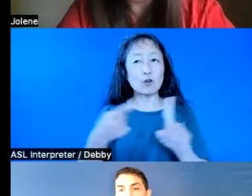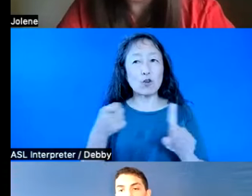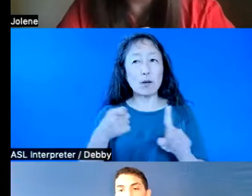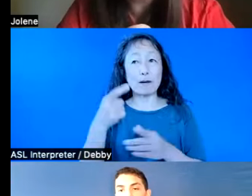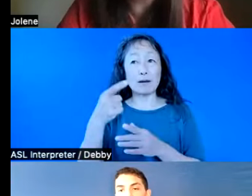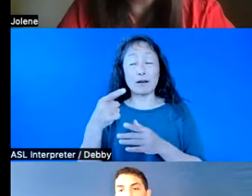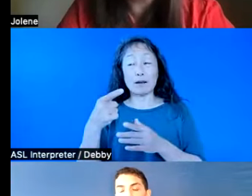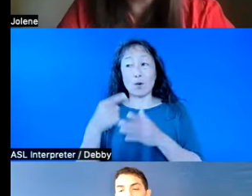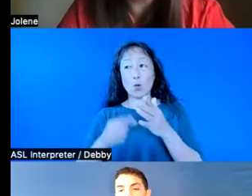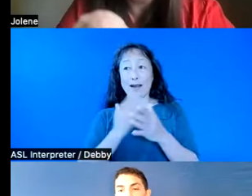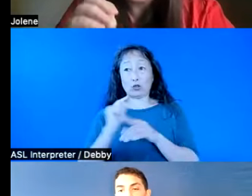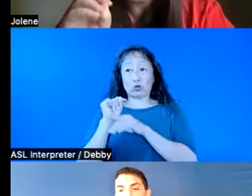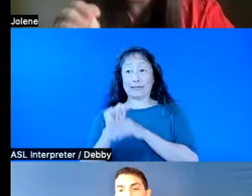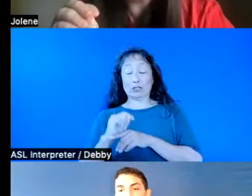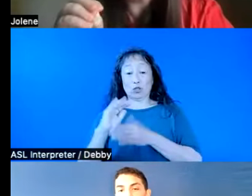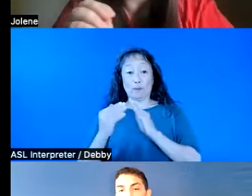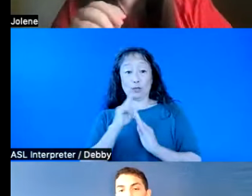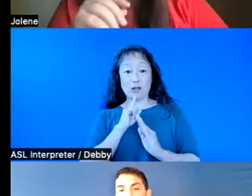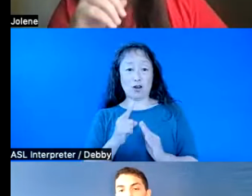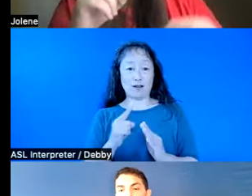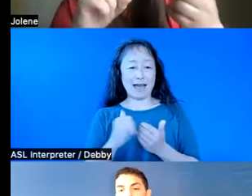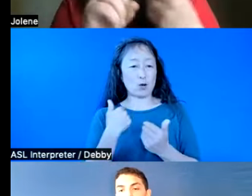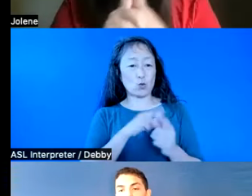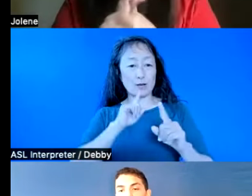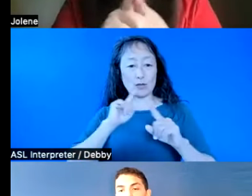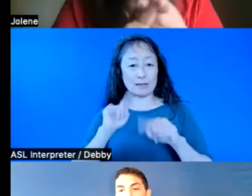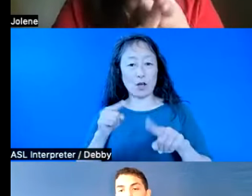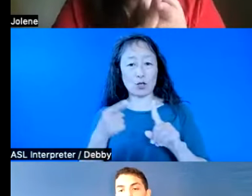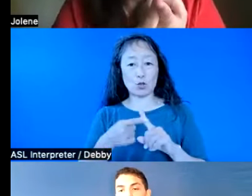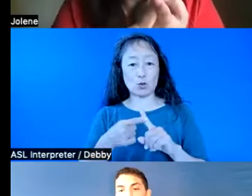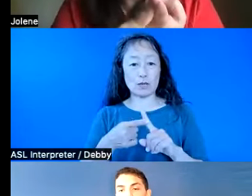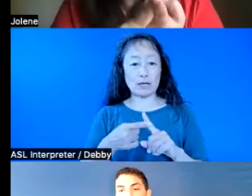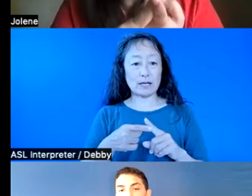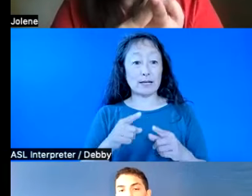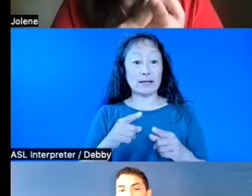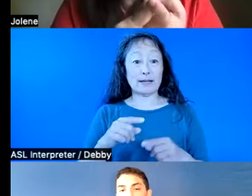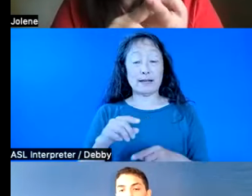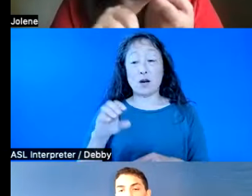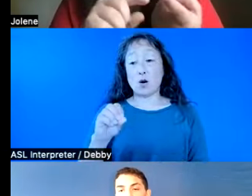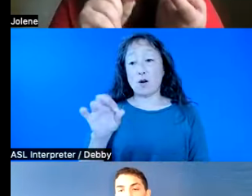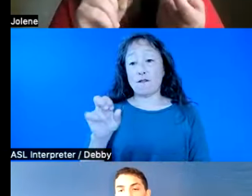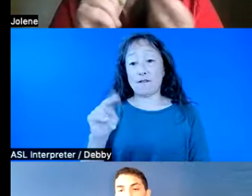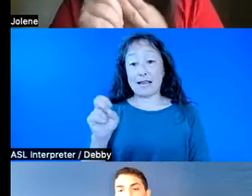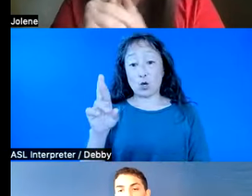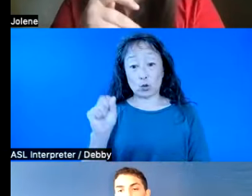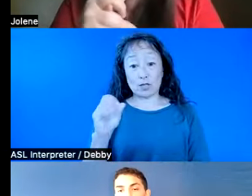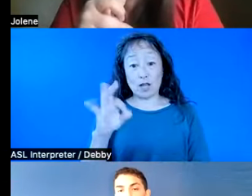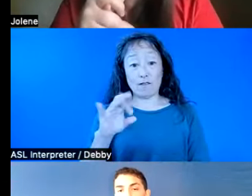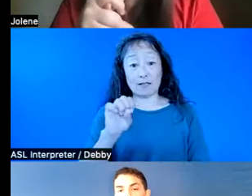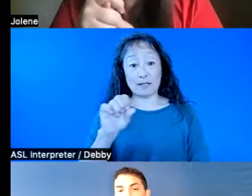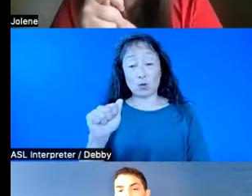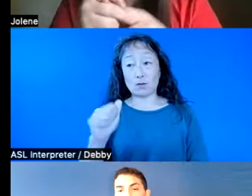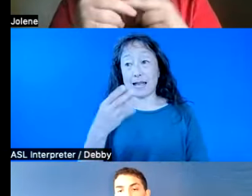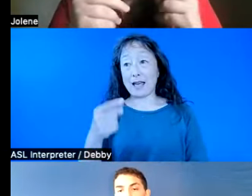You know, how do we respond today to, you know, the offenders of sexual assault and to the